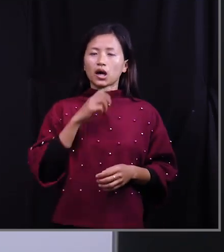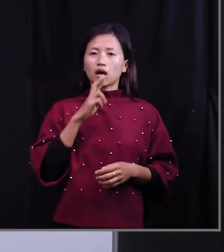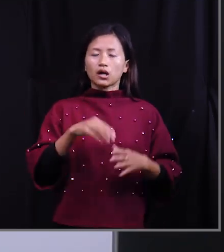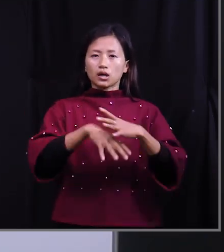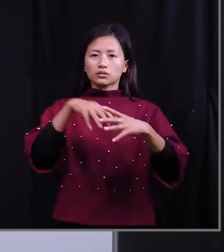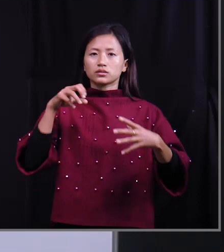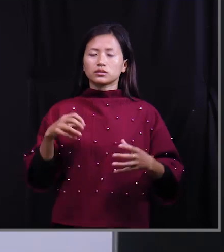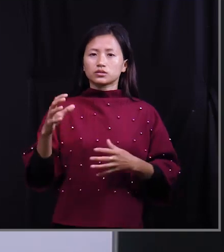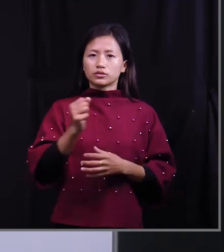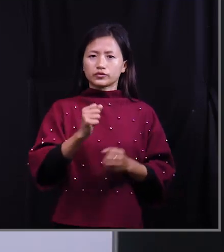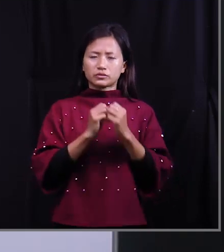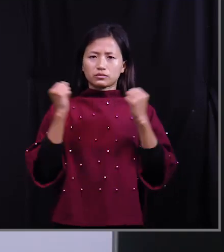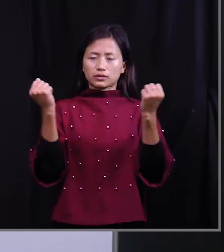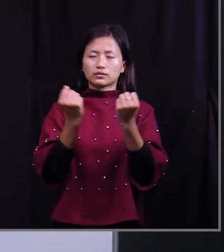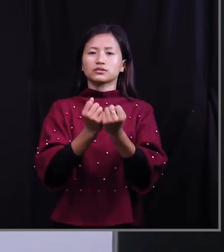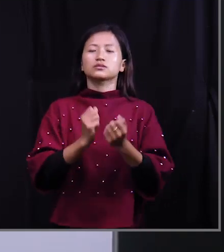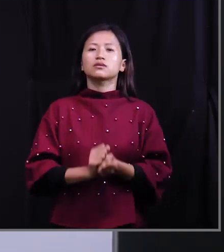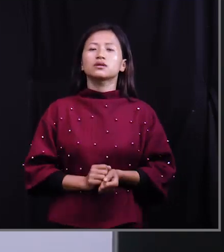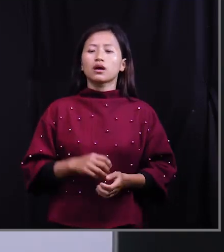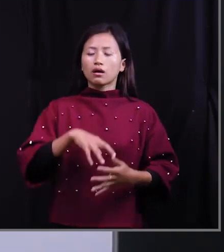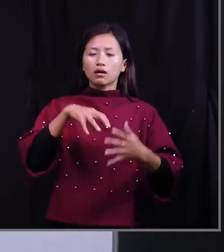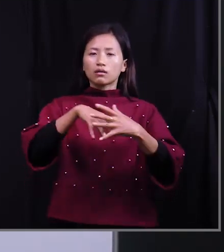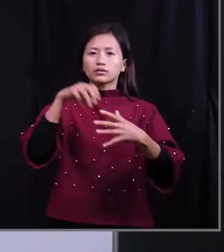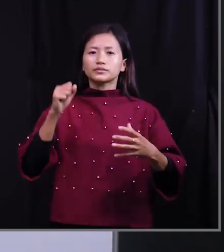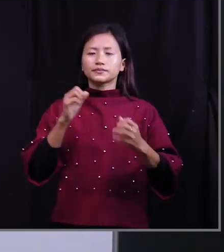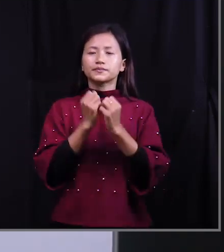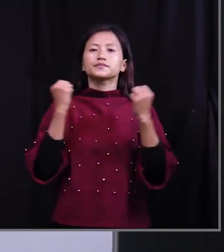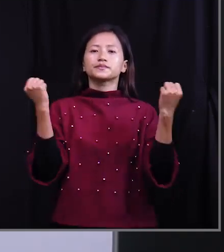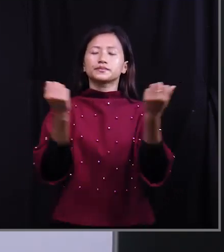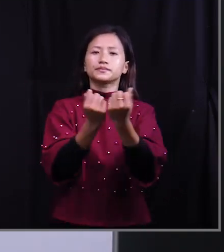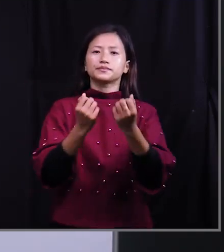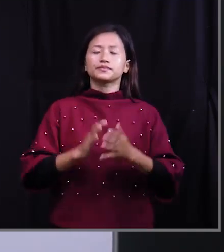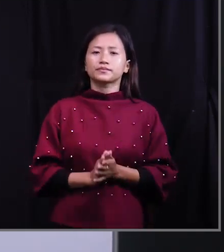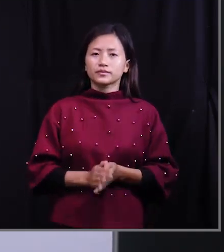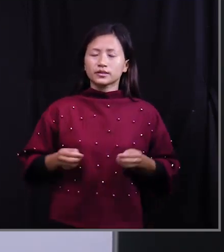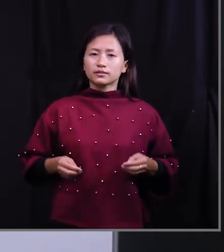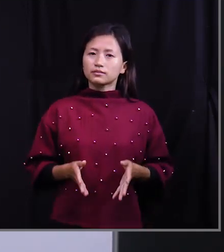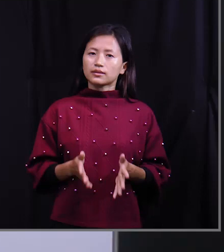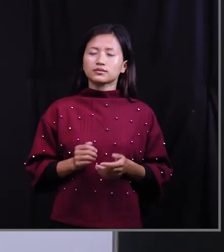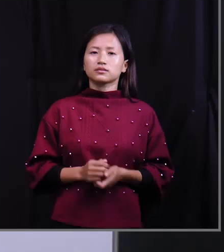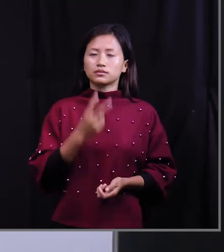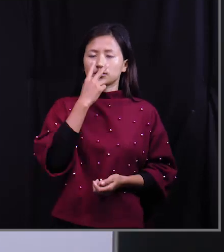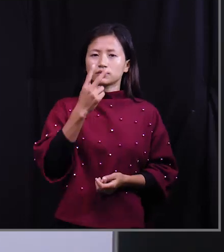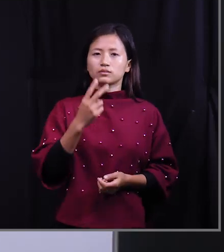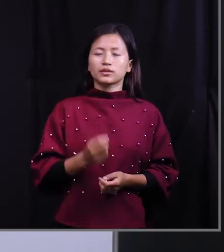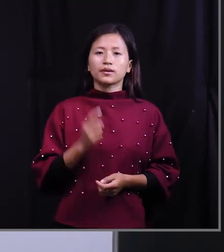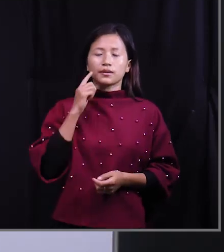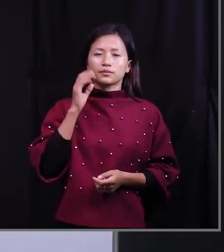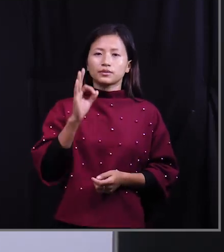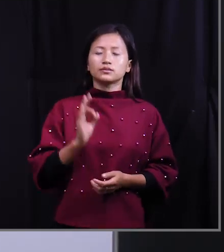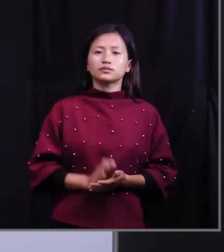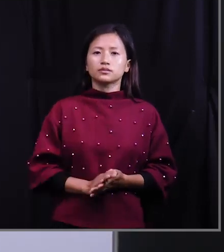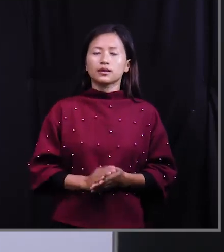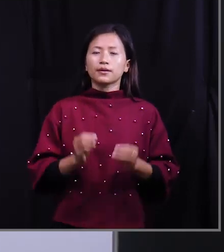of the organization or which are outside the organization. So let's look at the importance